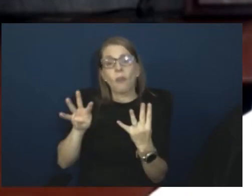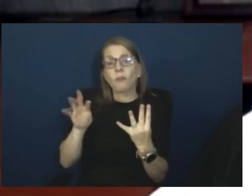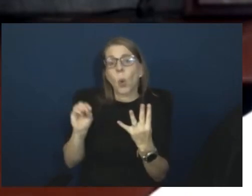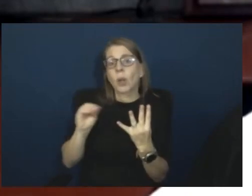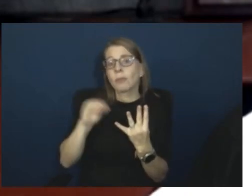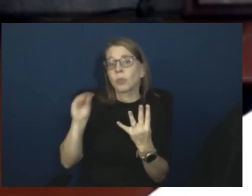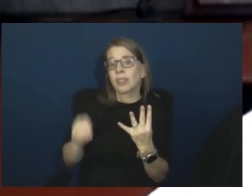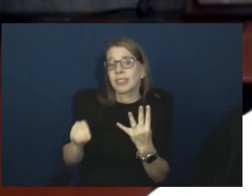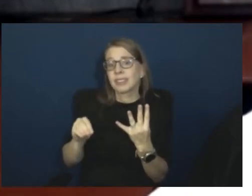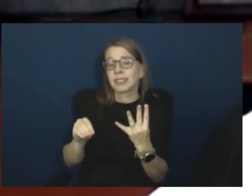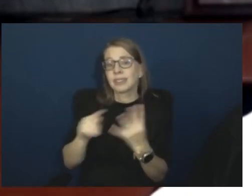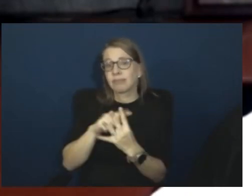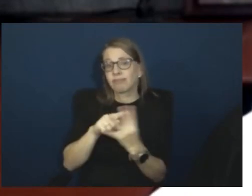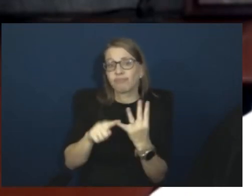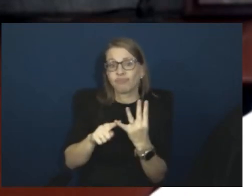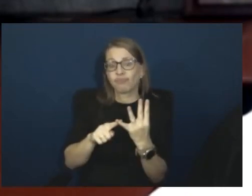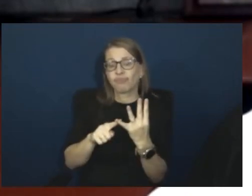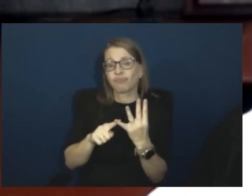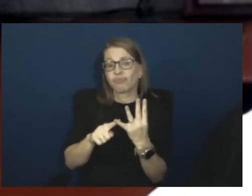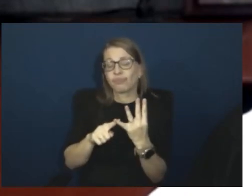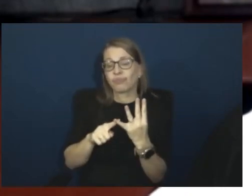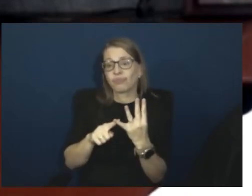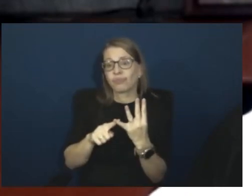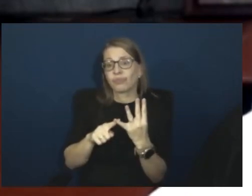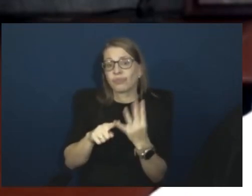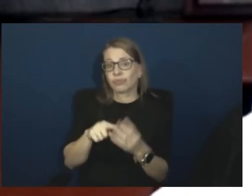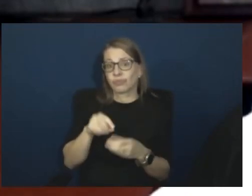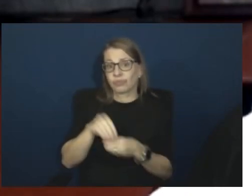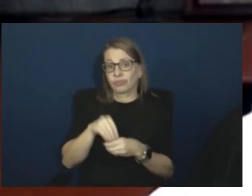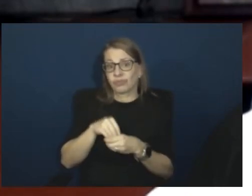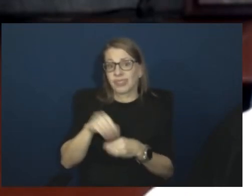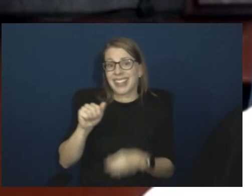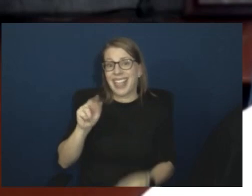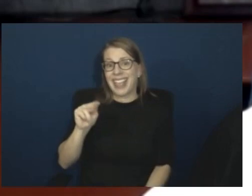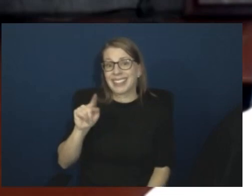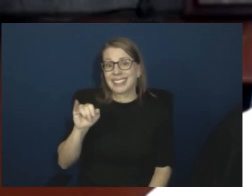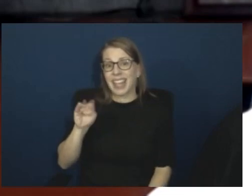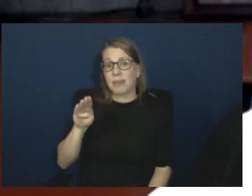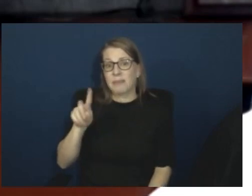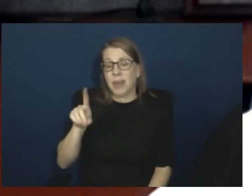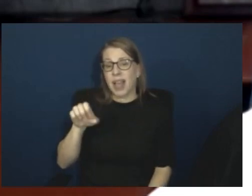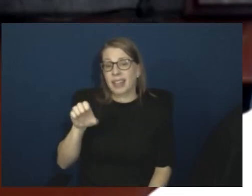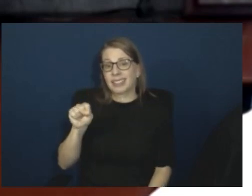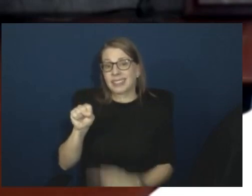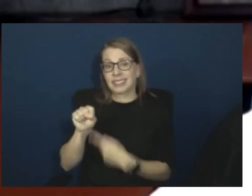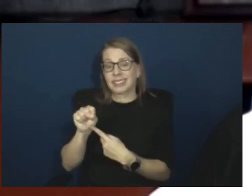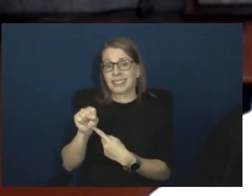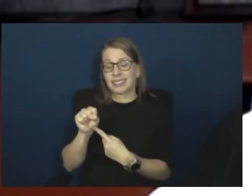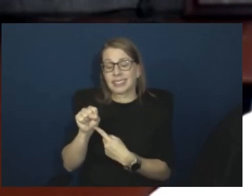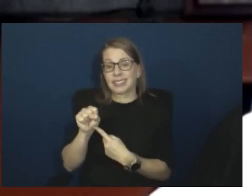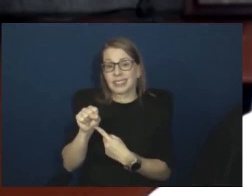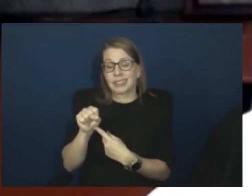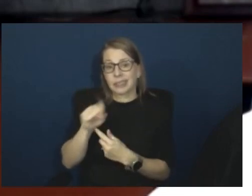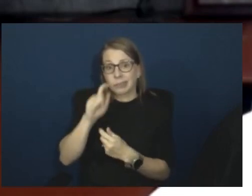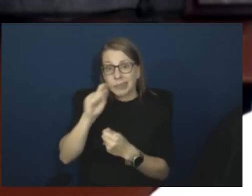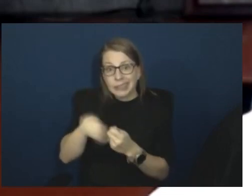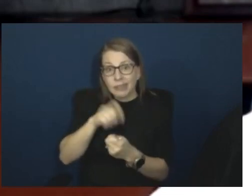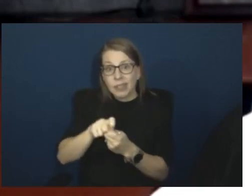these sera contain antibodies which specifically